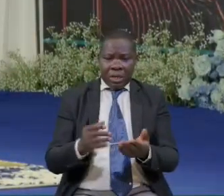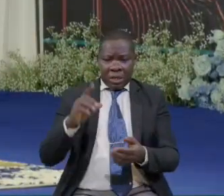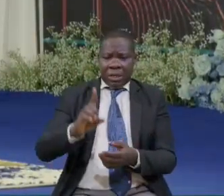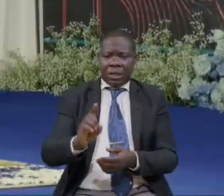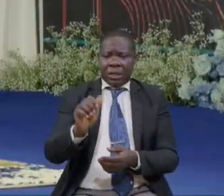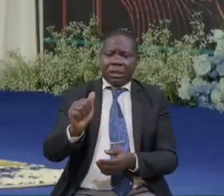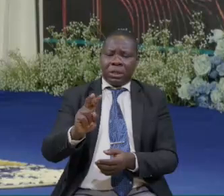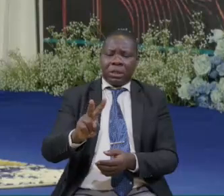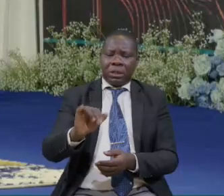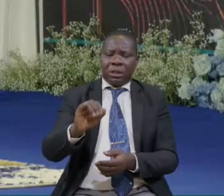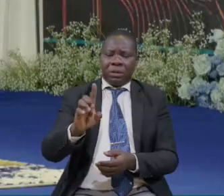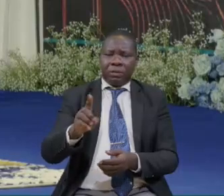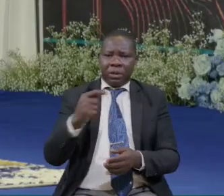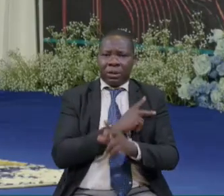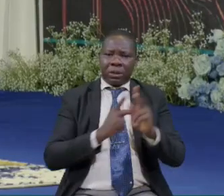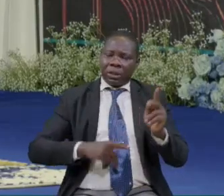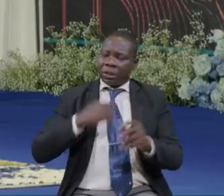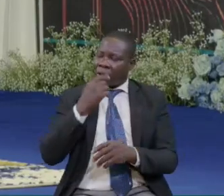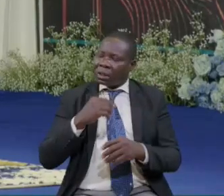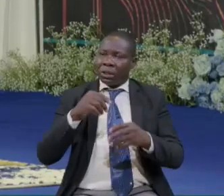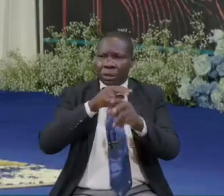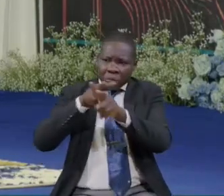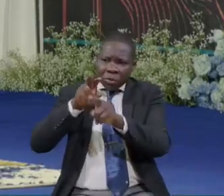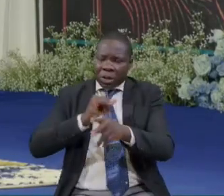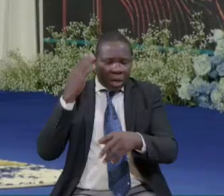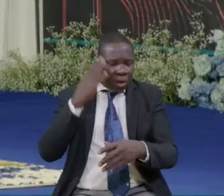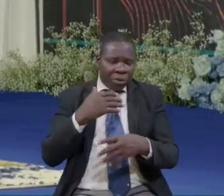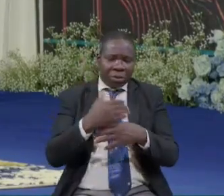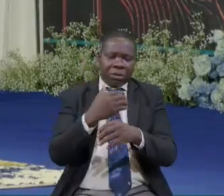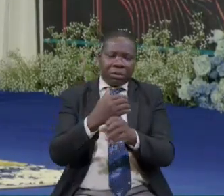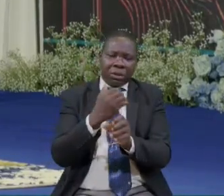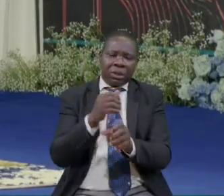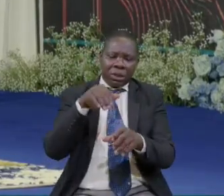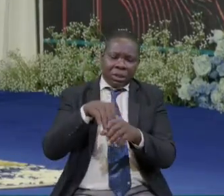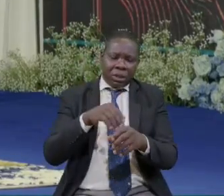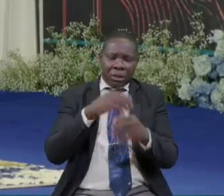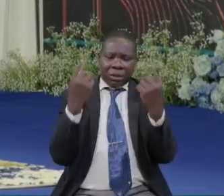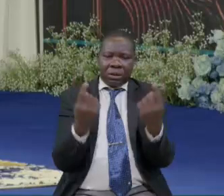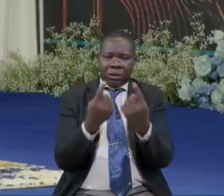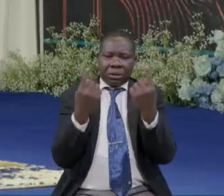I was shapen in iniquity, and in sin did my mother conceive